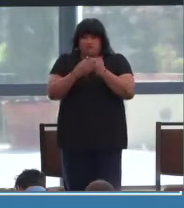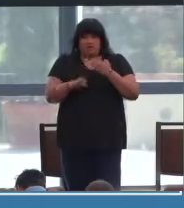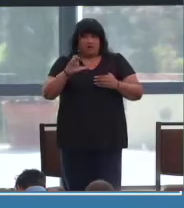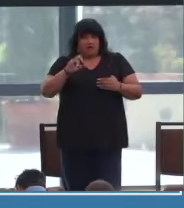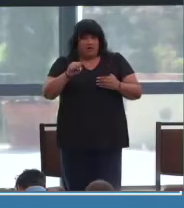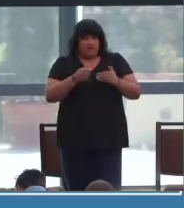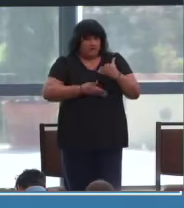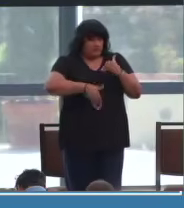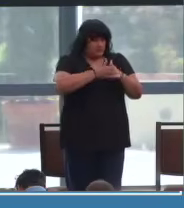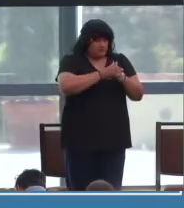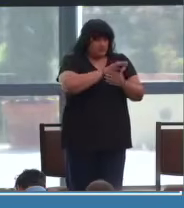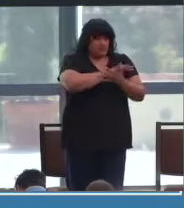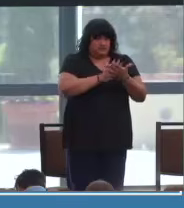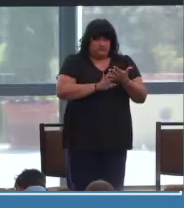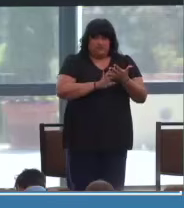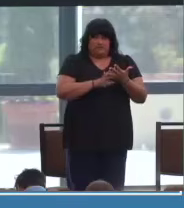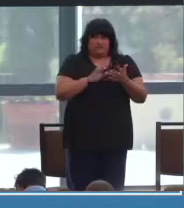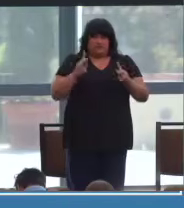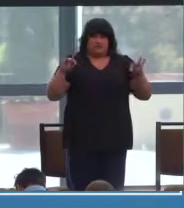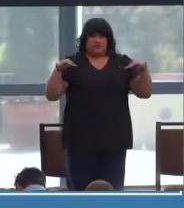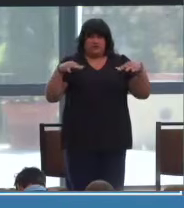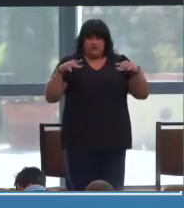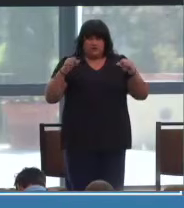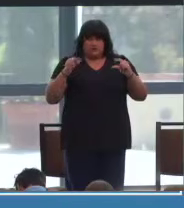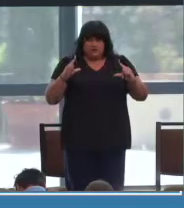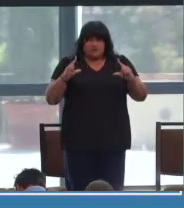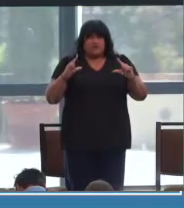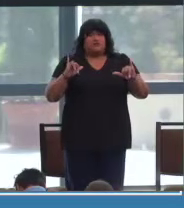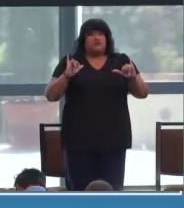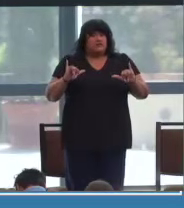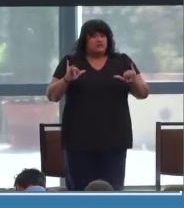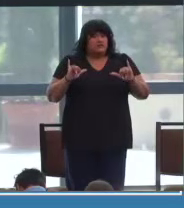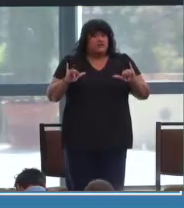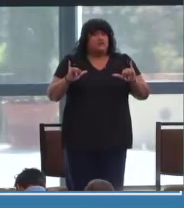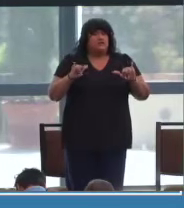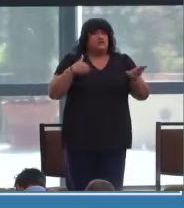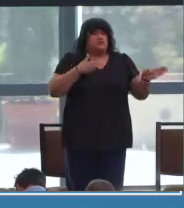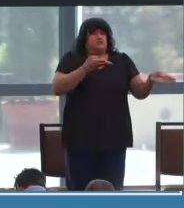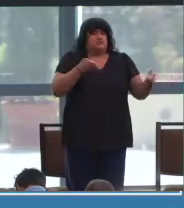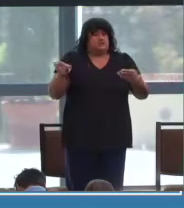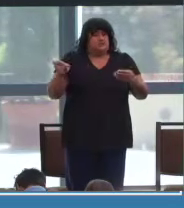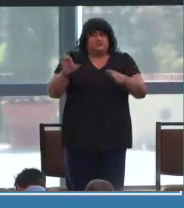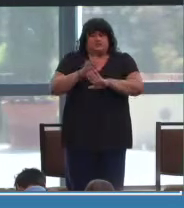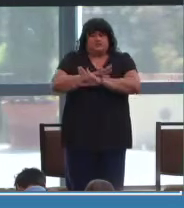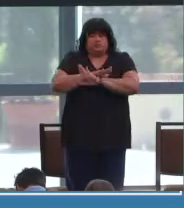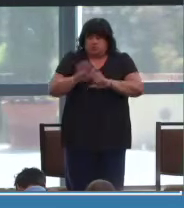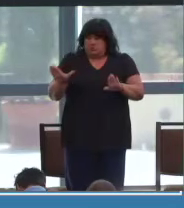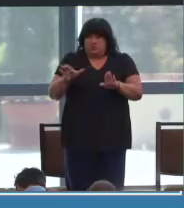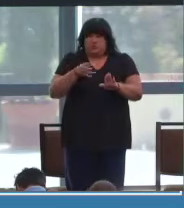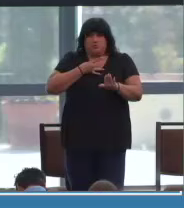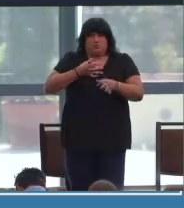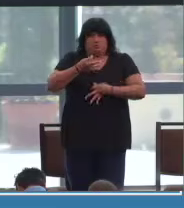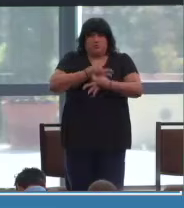kind of took everybody by surprise. And so we made a major shift. Nobody was then getting hormone replacement therapy for